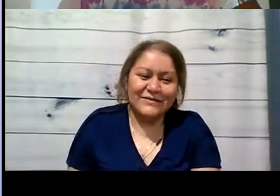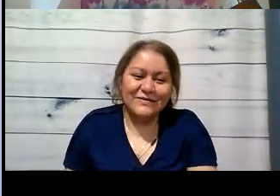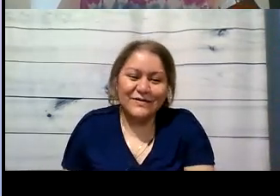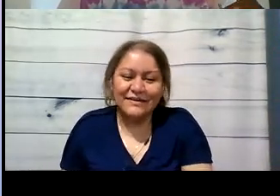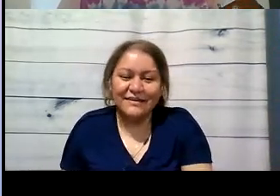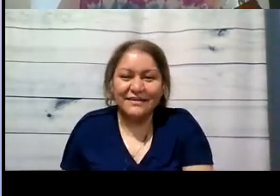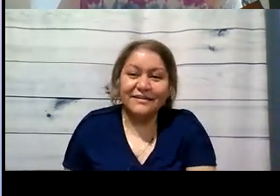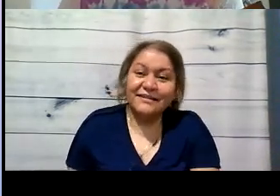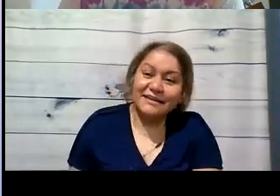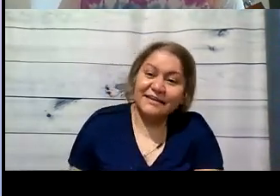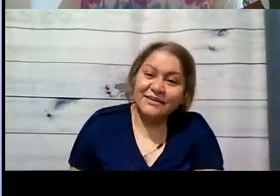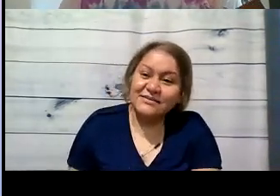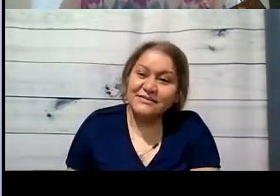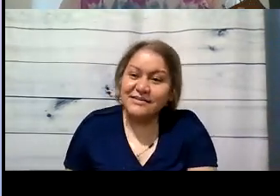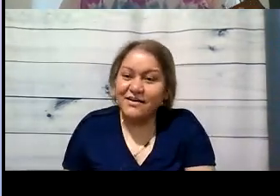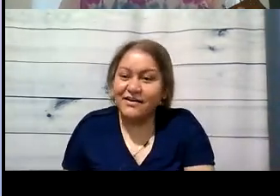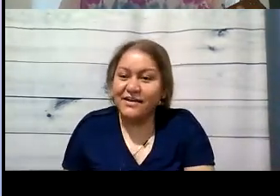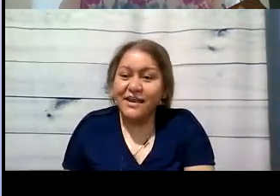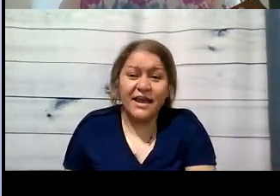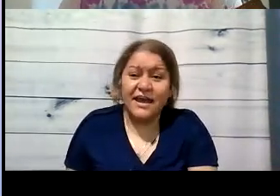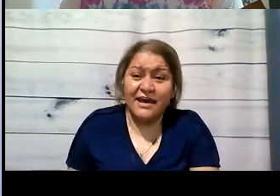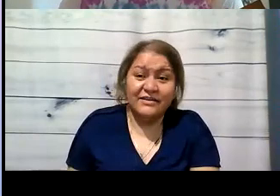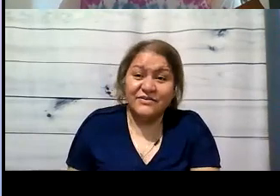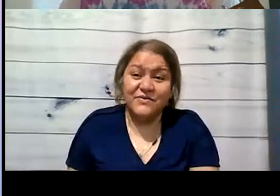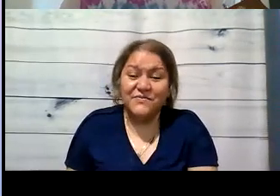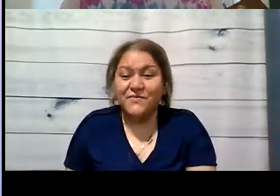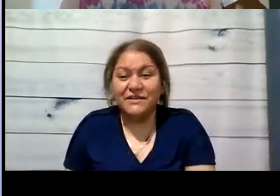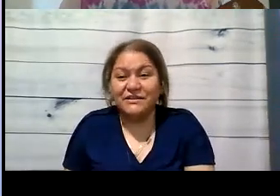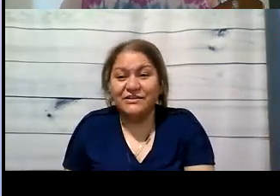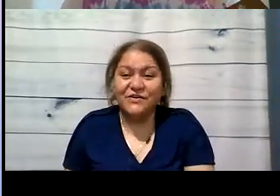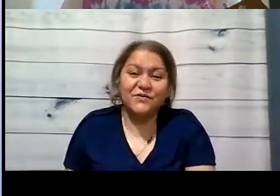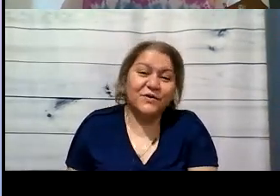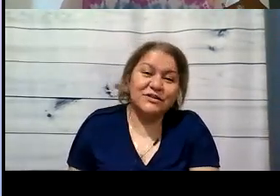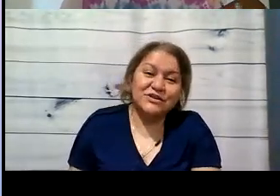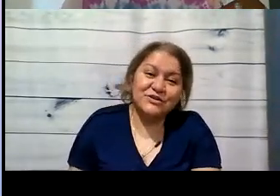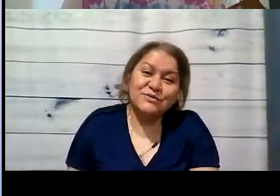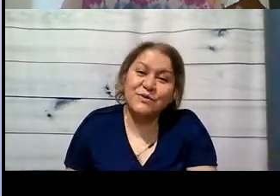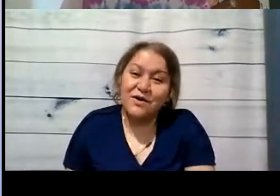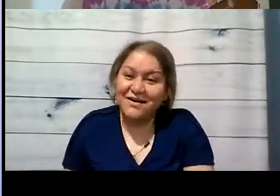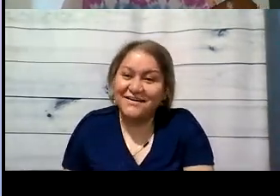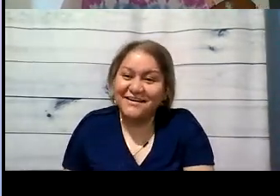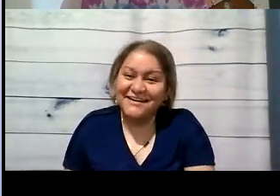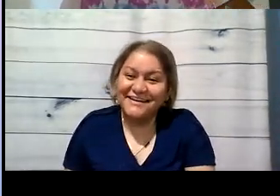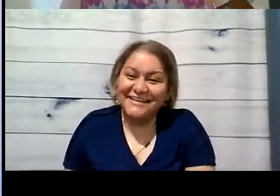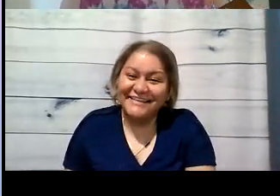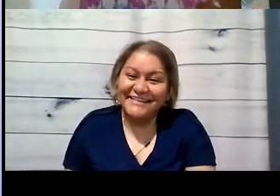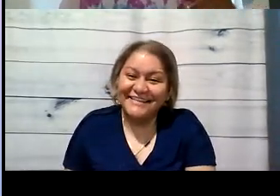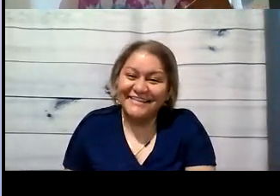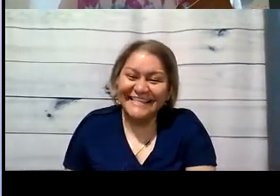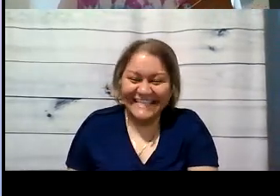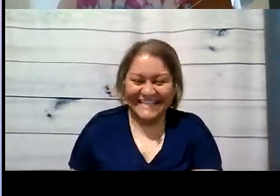Twinkle, twinkle, little star. I don't wonder what you